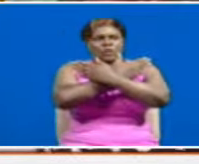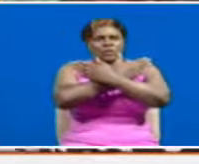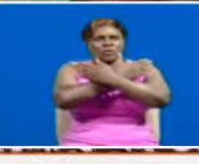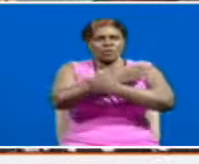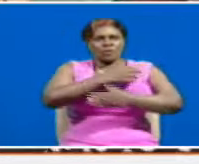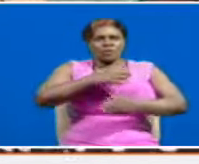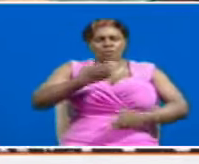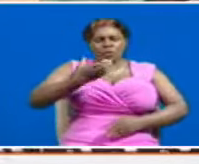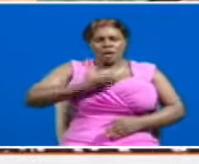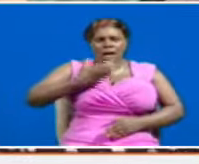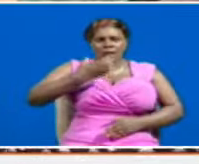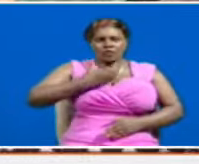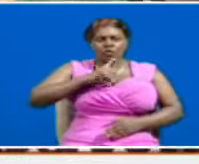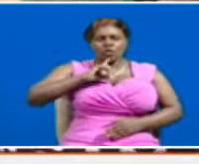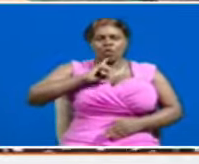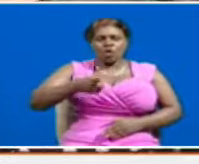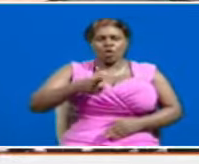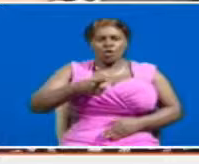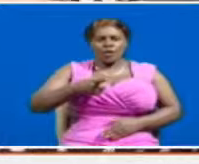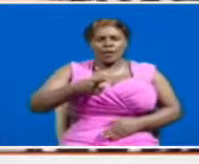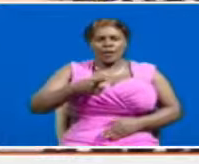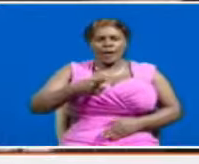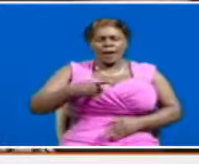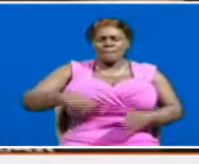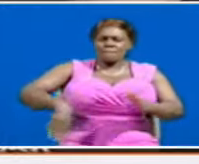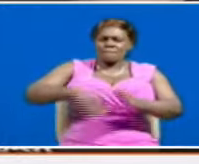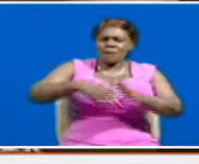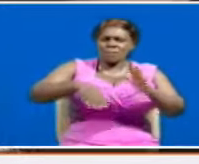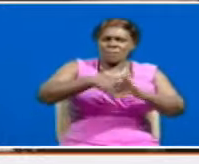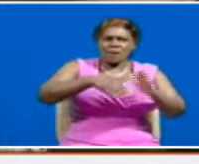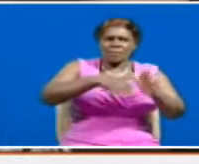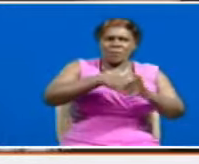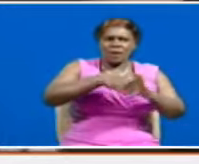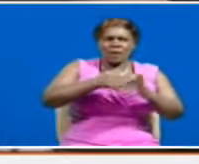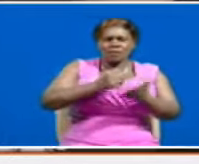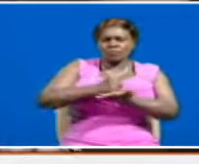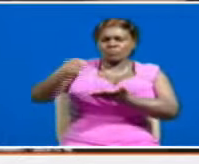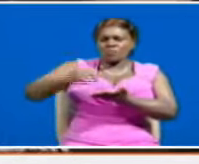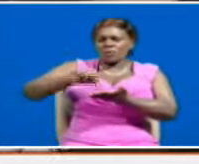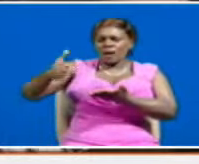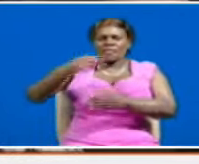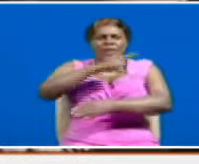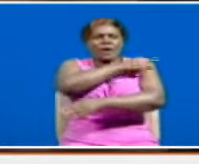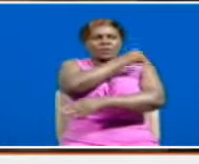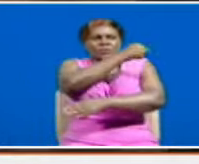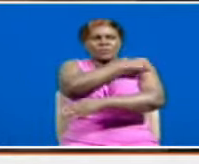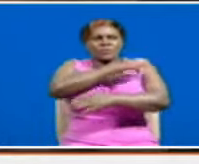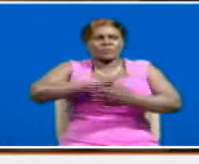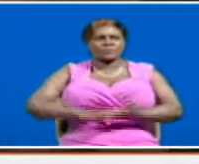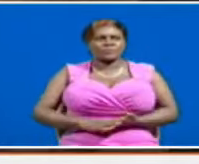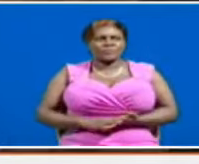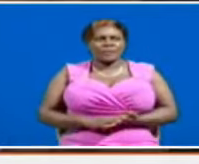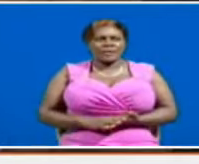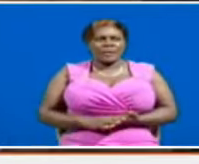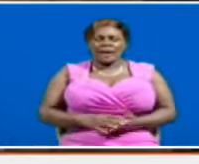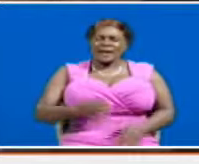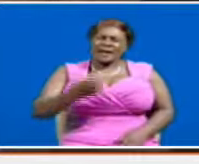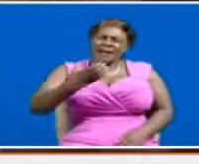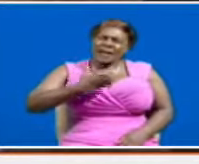county askaris ordered the medics and staff to leave while patients were released or referred to other facilities. A county